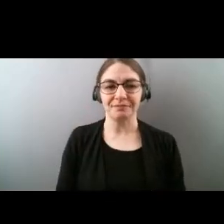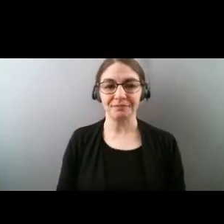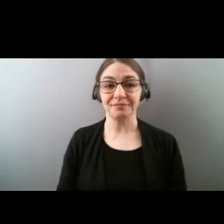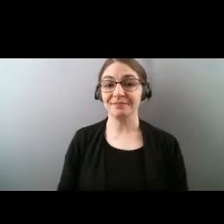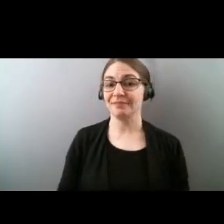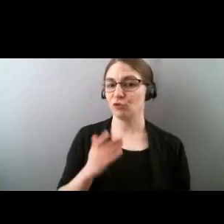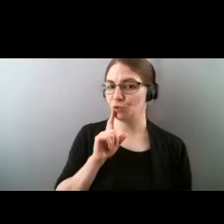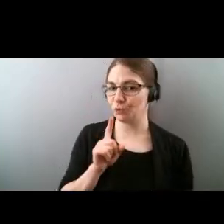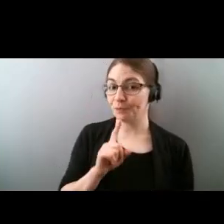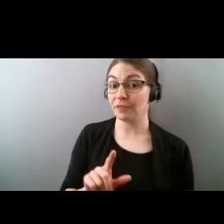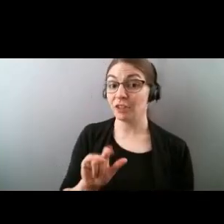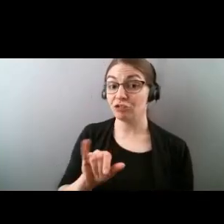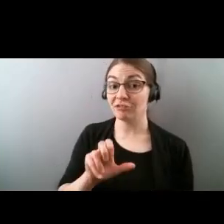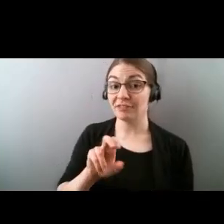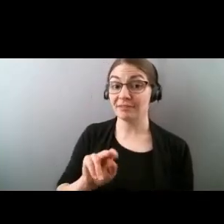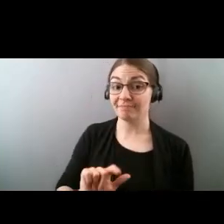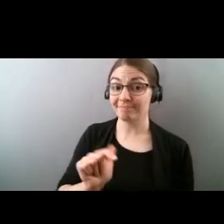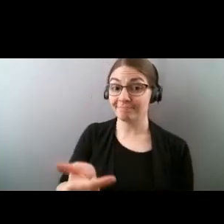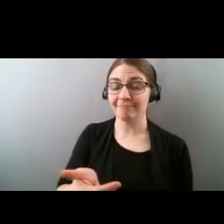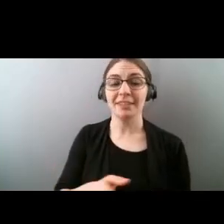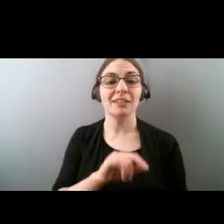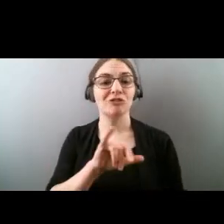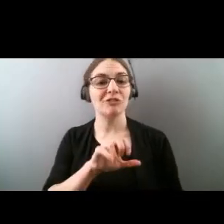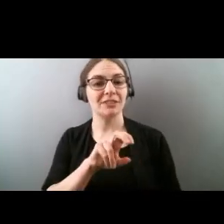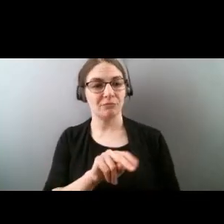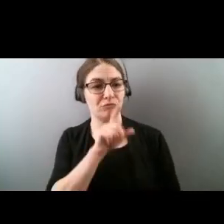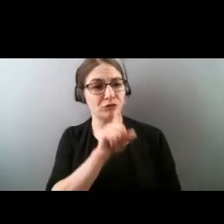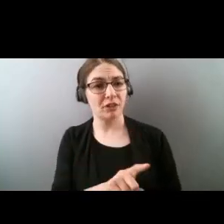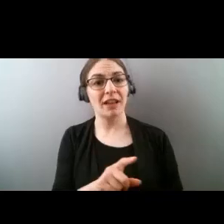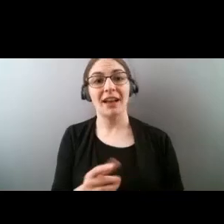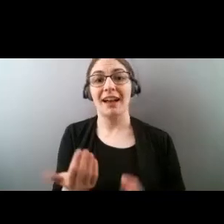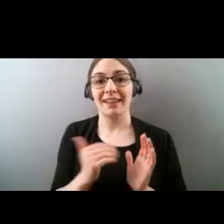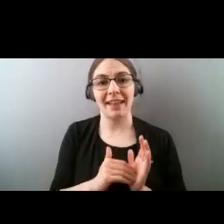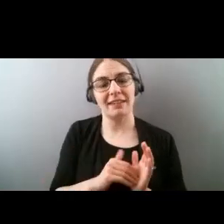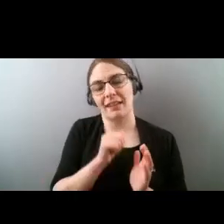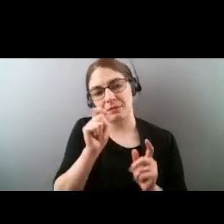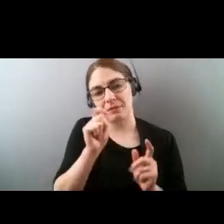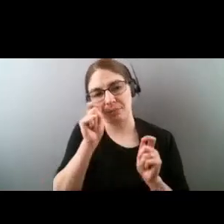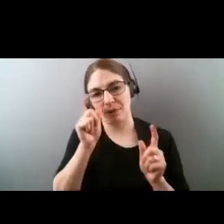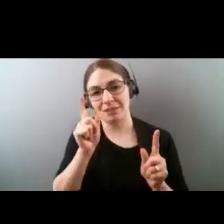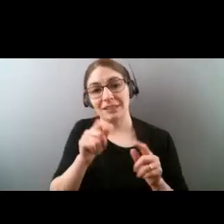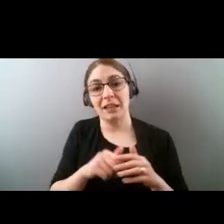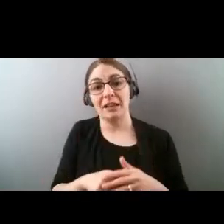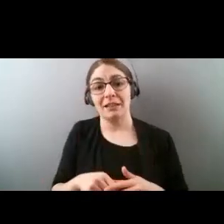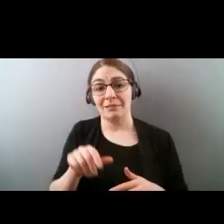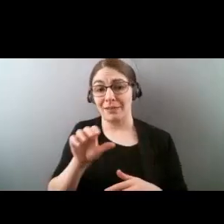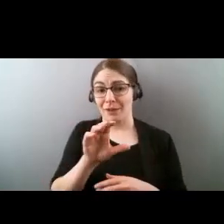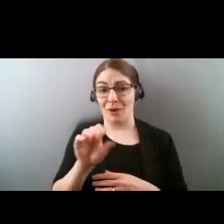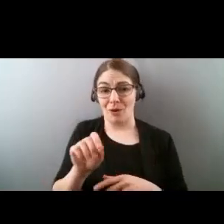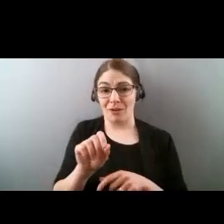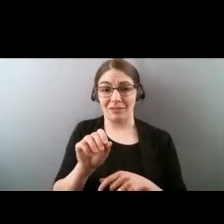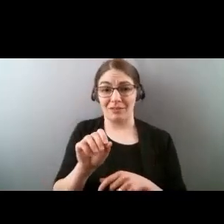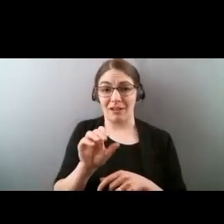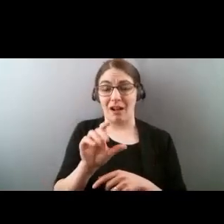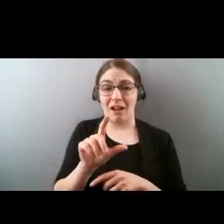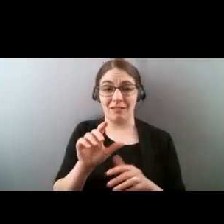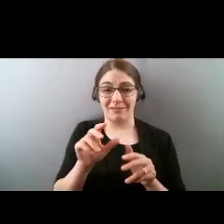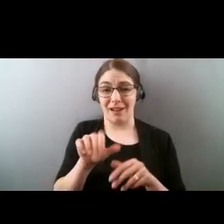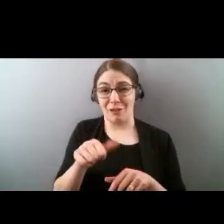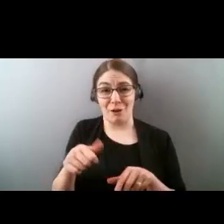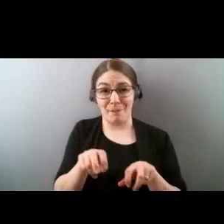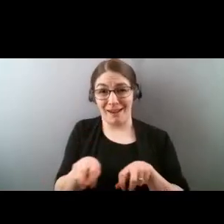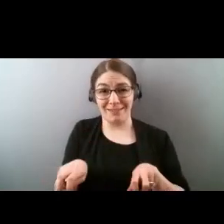next? Sure thing. Yeah. Again, and not surprisingly, my colleagues have answered quite robustly and thoroughly.